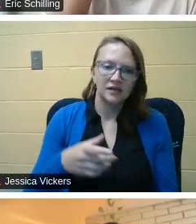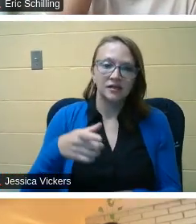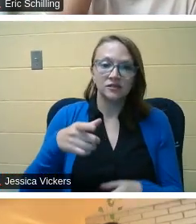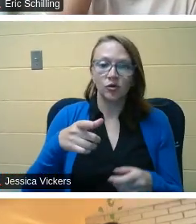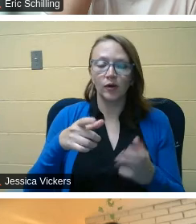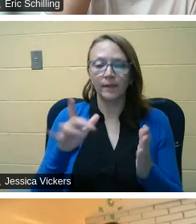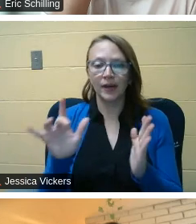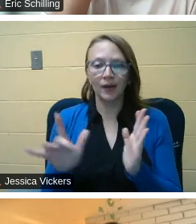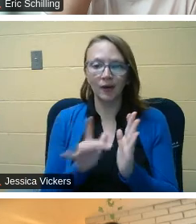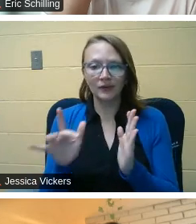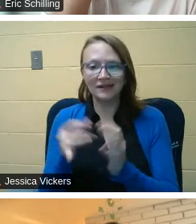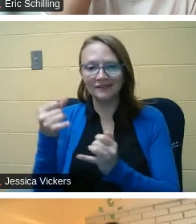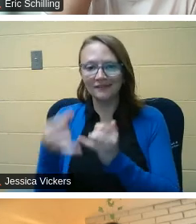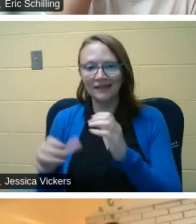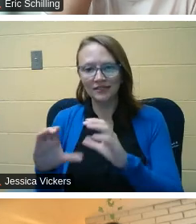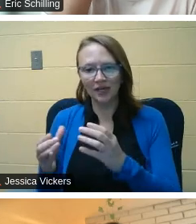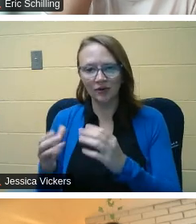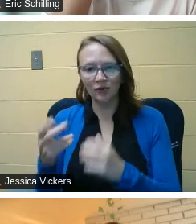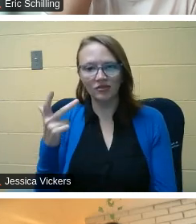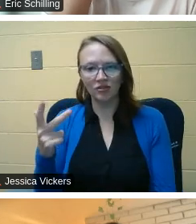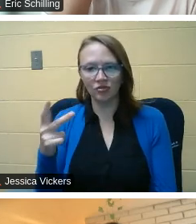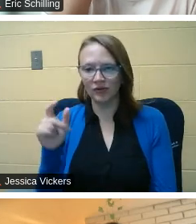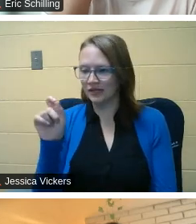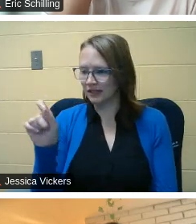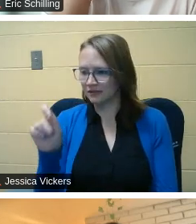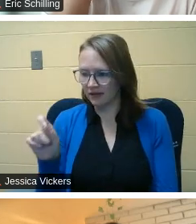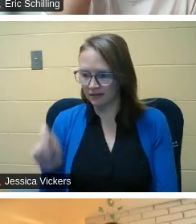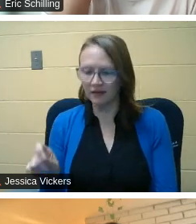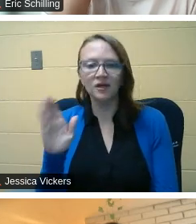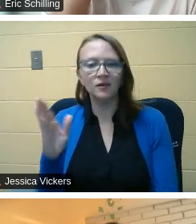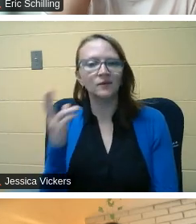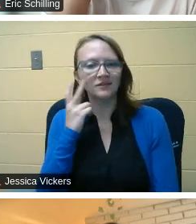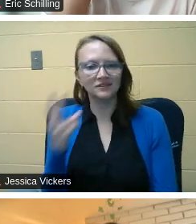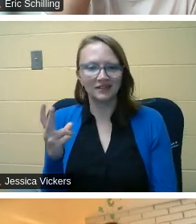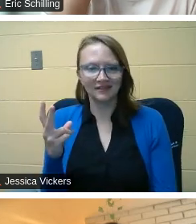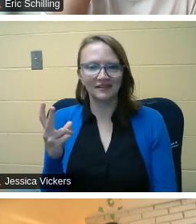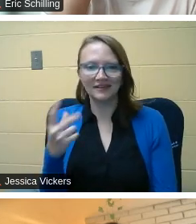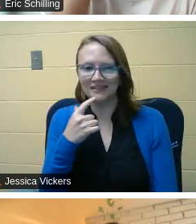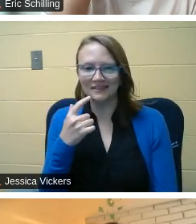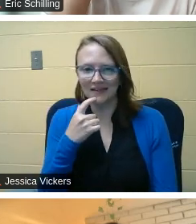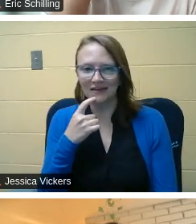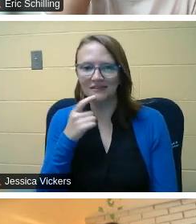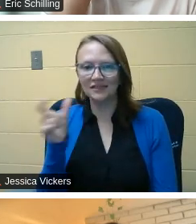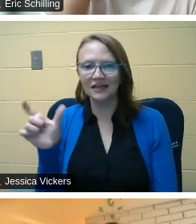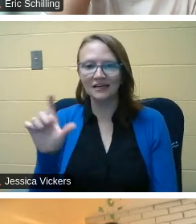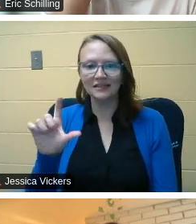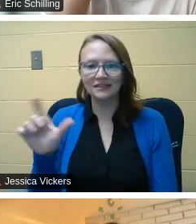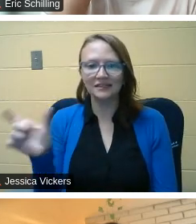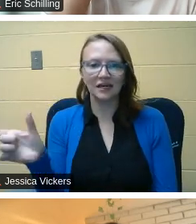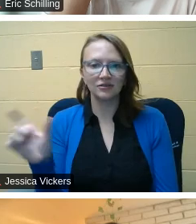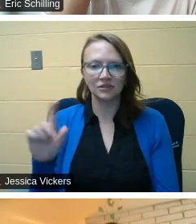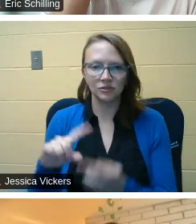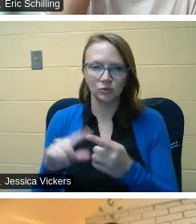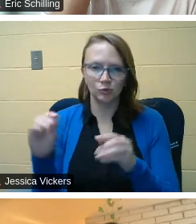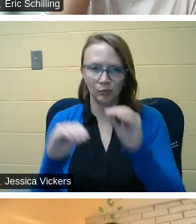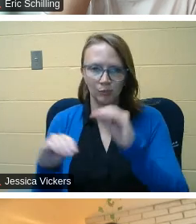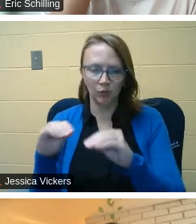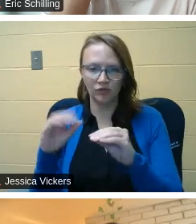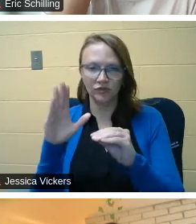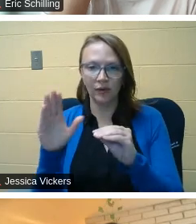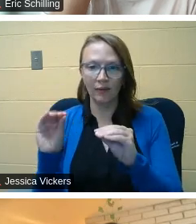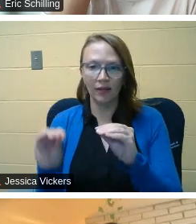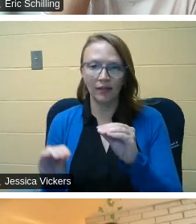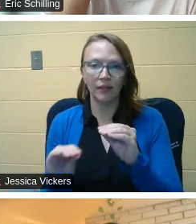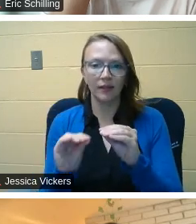category, the three dots at the end, and you'll see the very first block there says tilt to move. So I'm going to grab that one and drag it